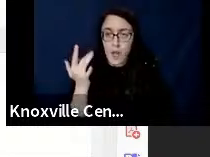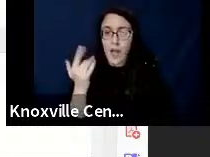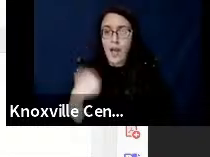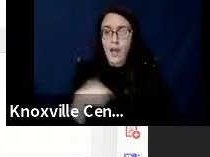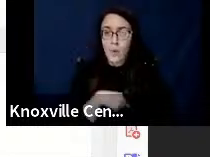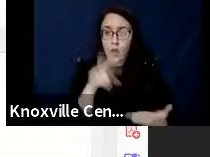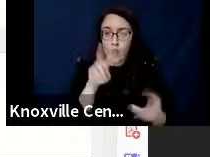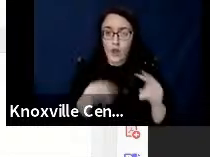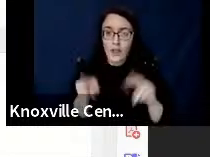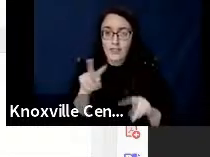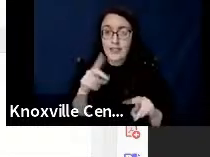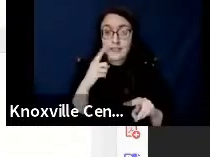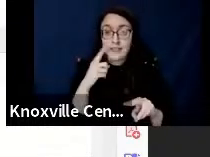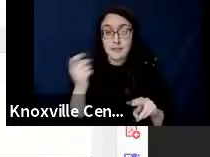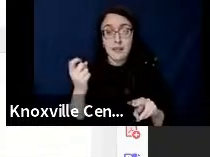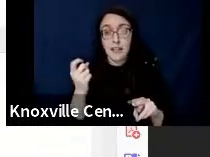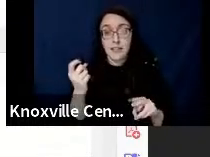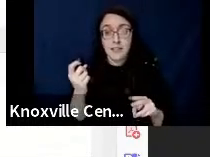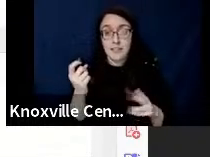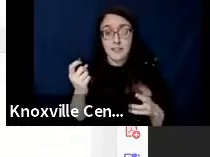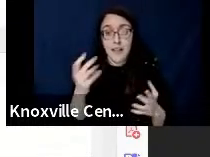have something that's out of control.